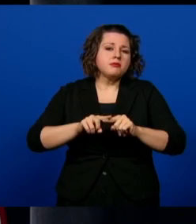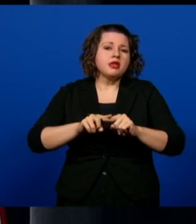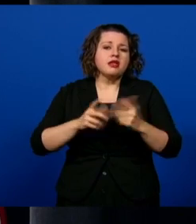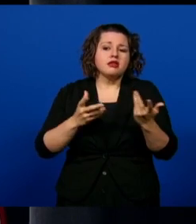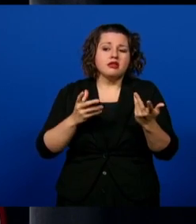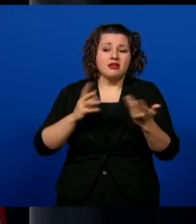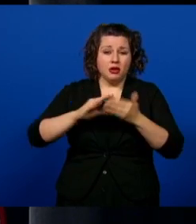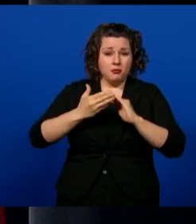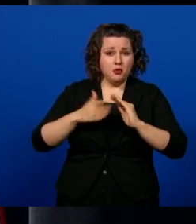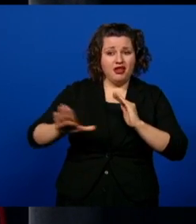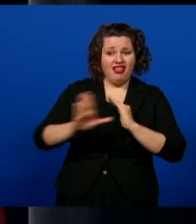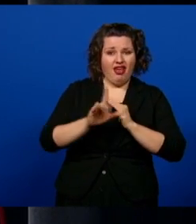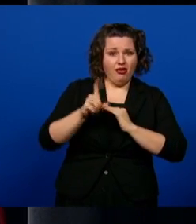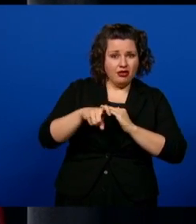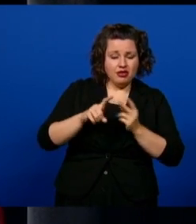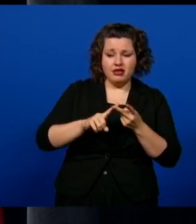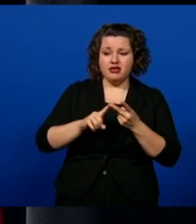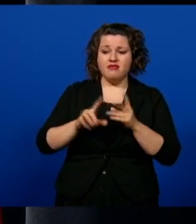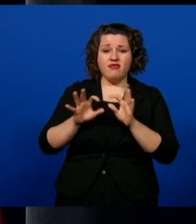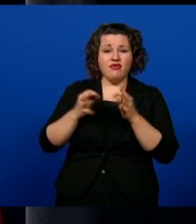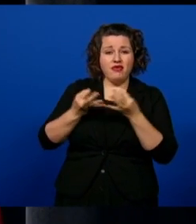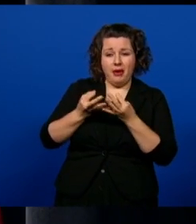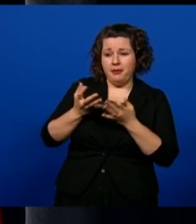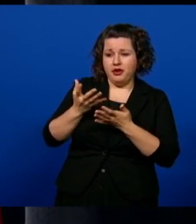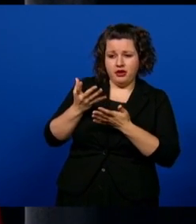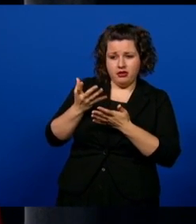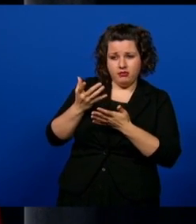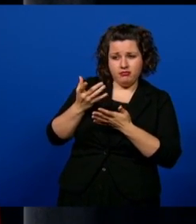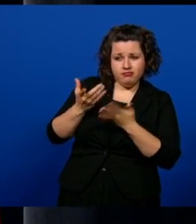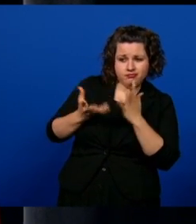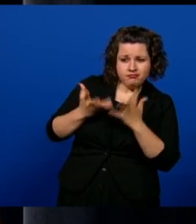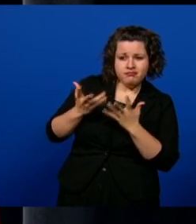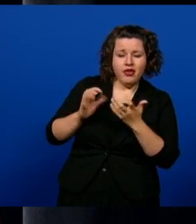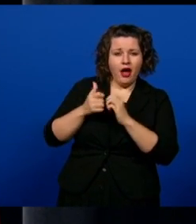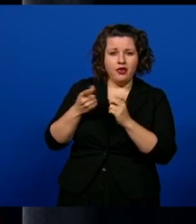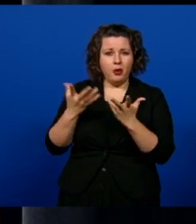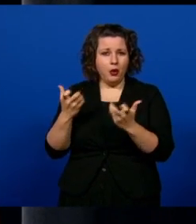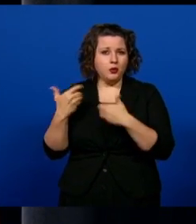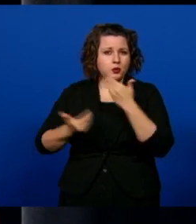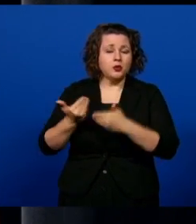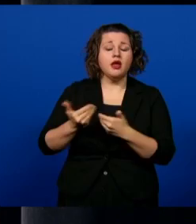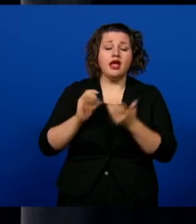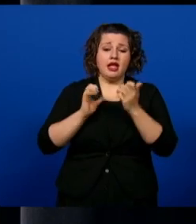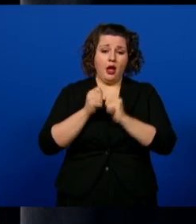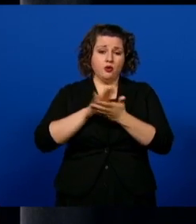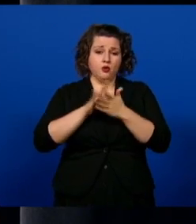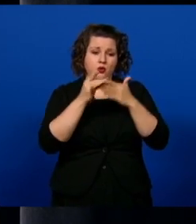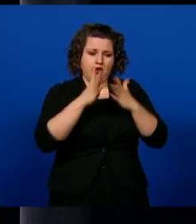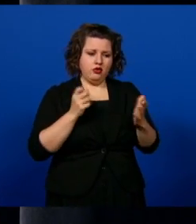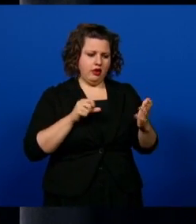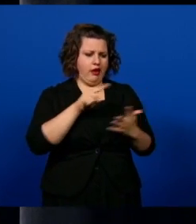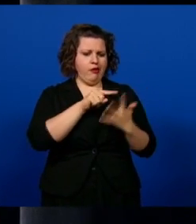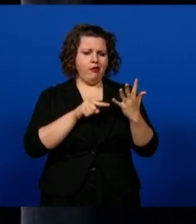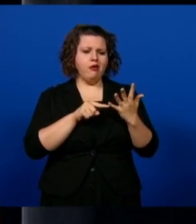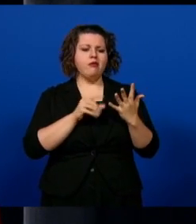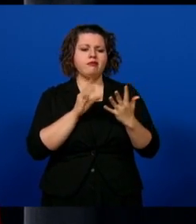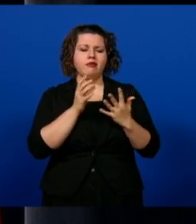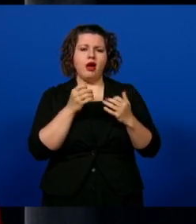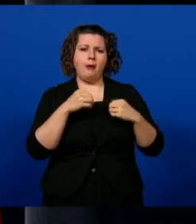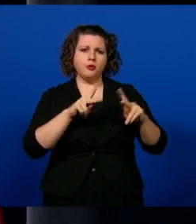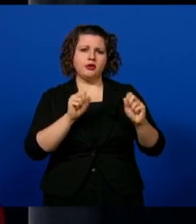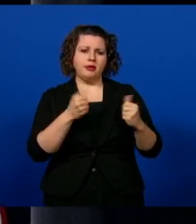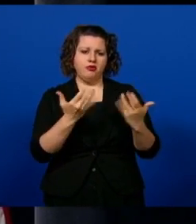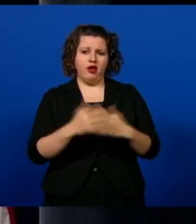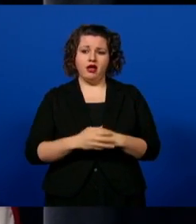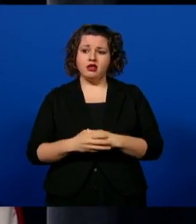needs of the community, the interests of the families, and how the school leaders are able to look at options to make available opportunities for their kids.